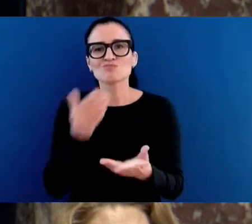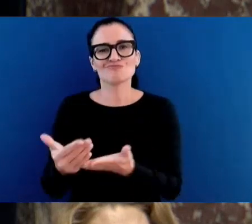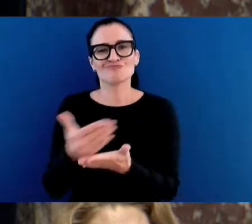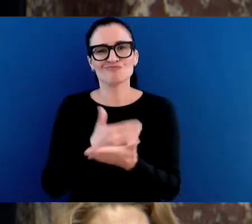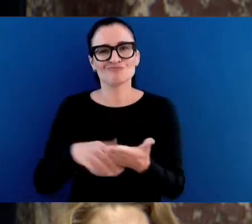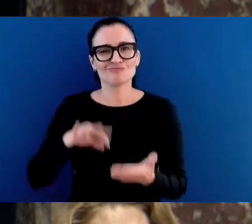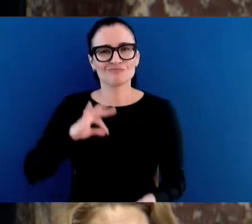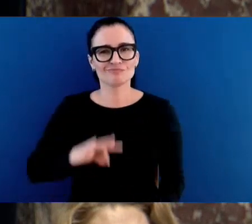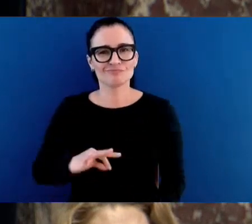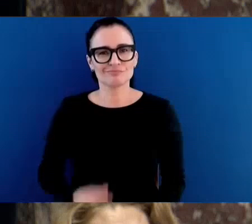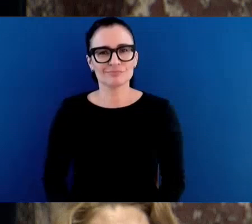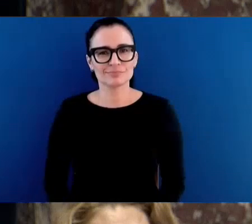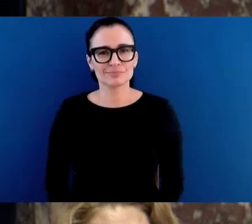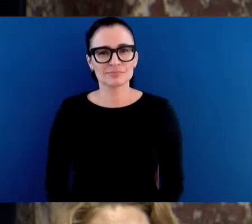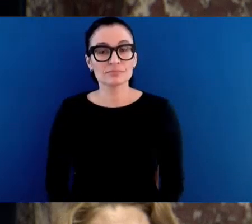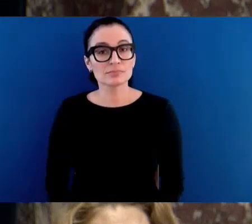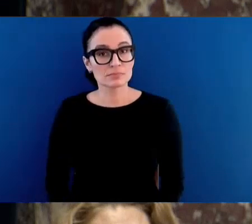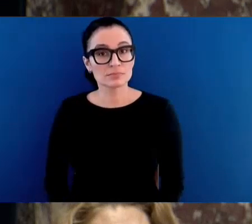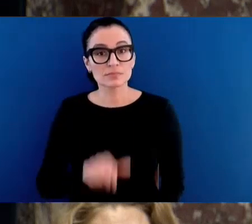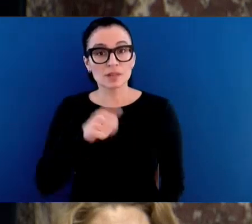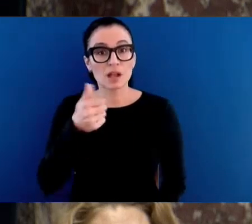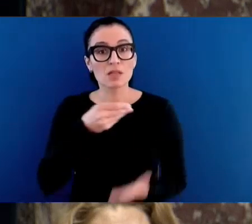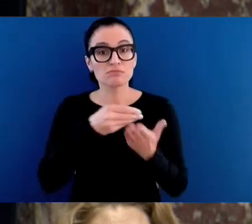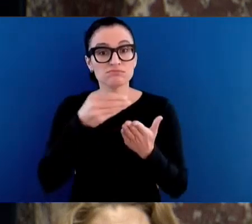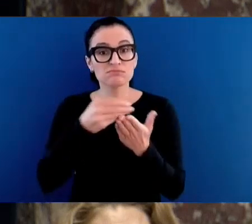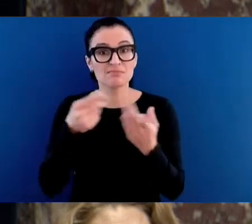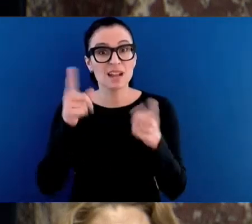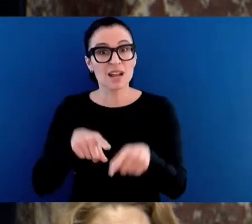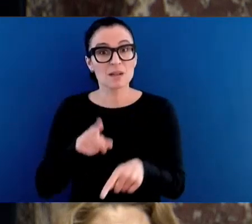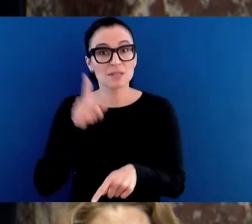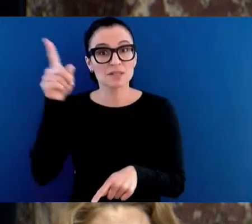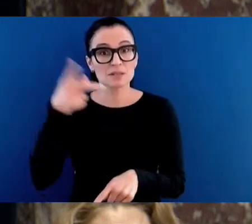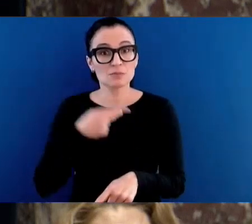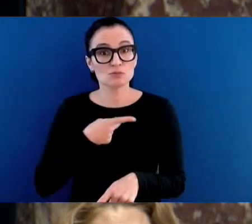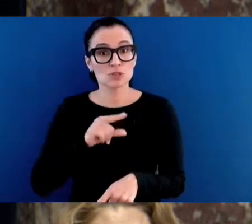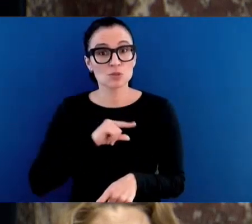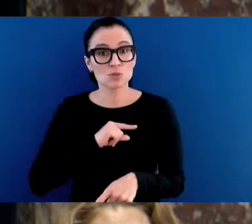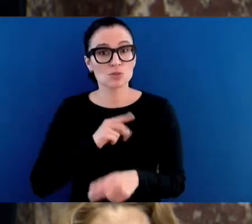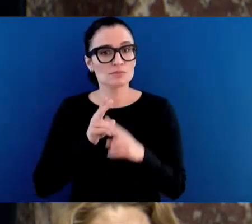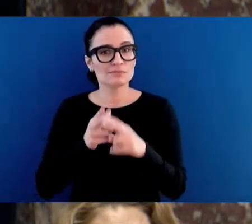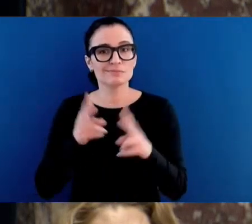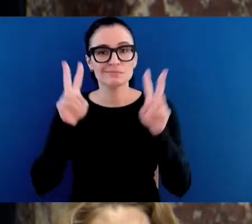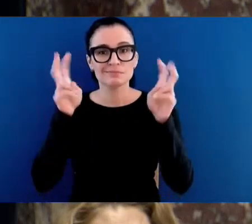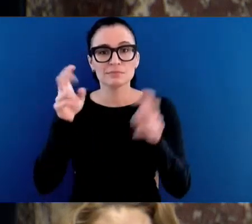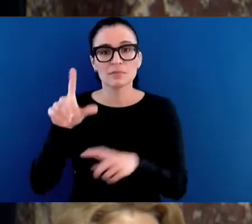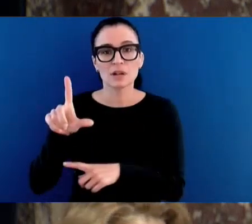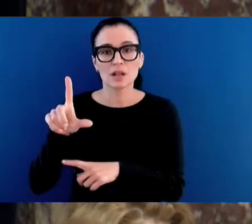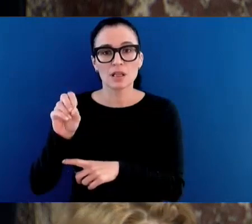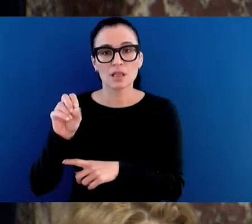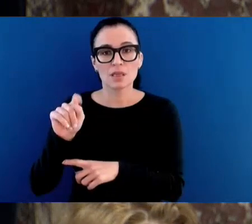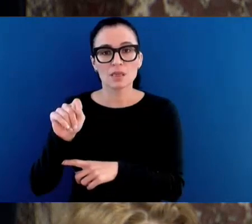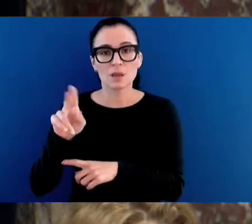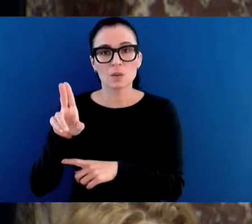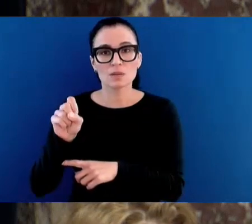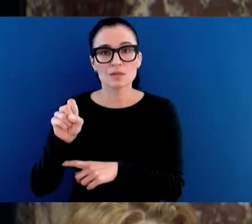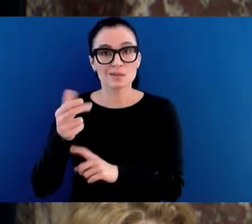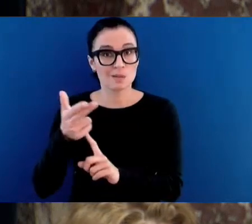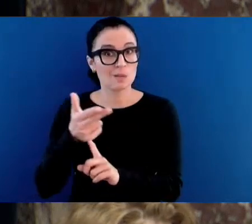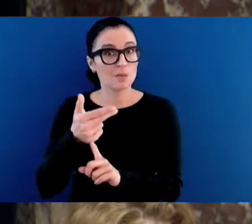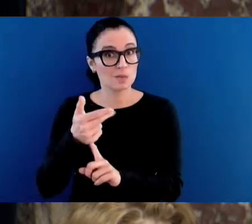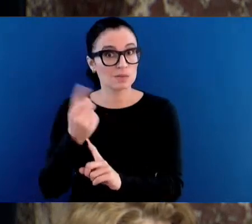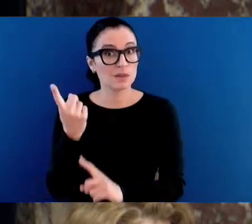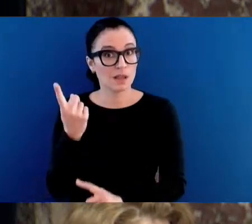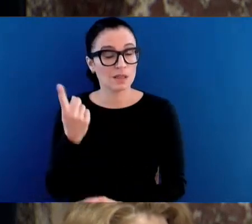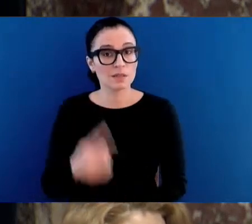called the Lotus Hotel, which was purchased for purchased for